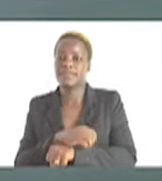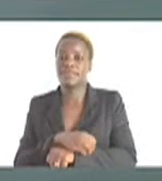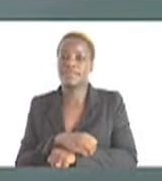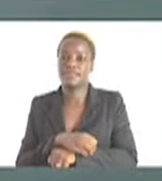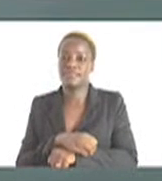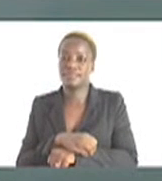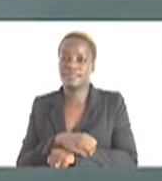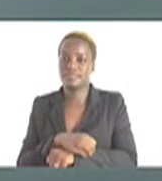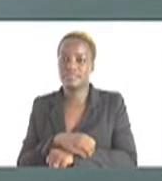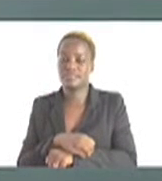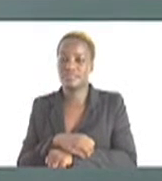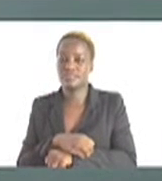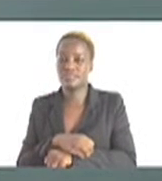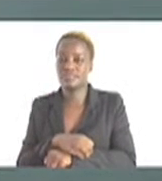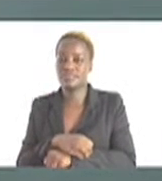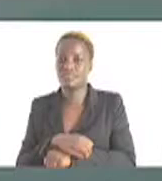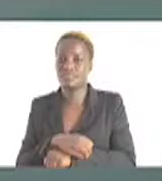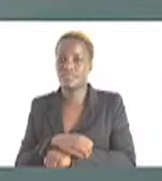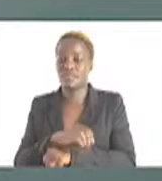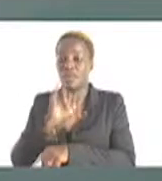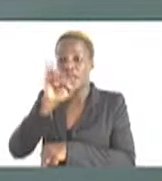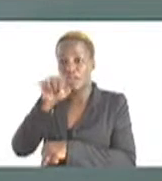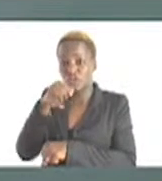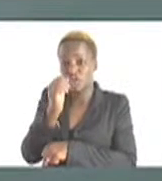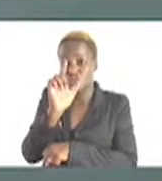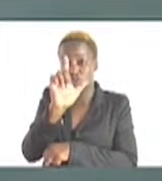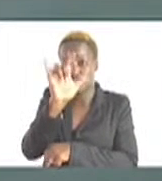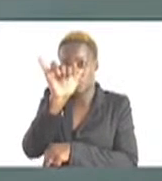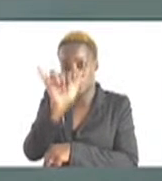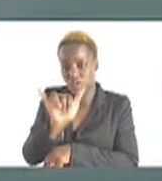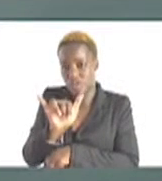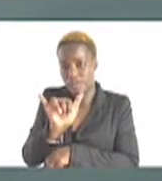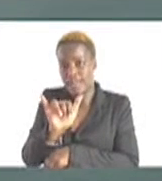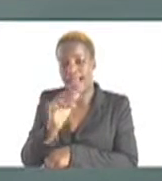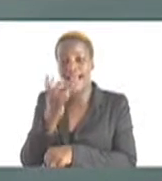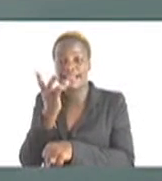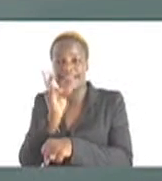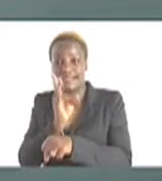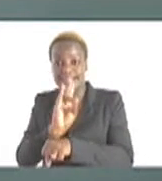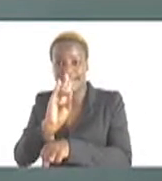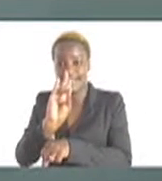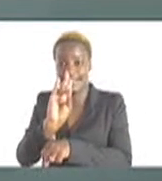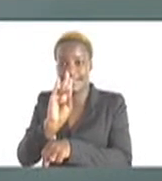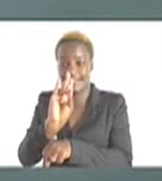6th month, very good. Then we have July, the 7th.